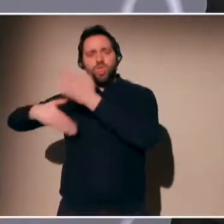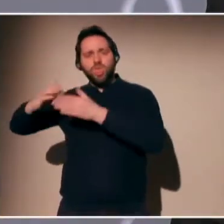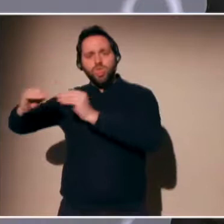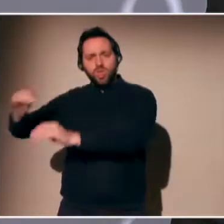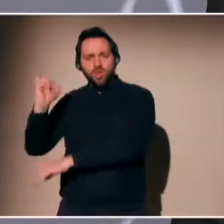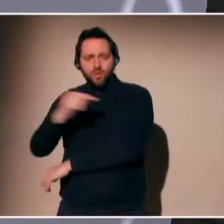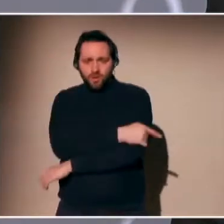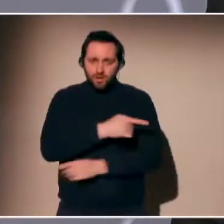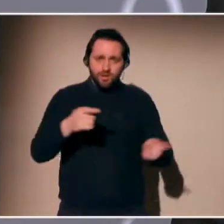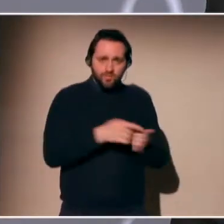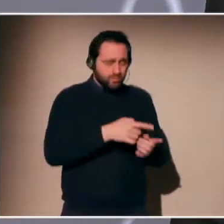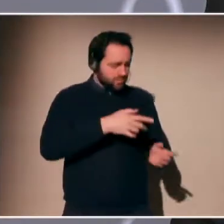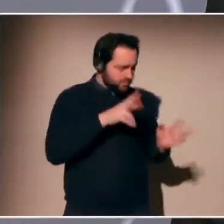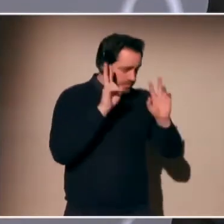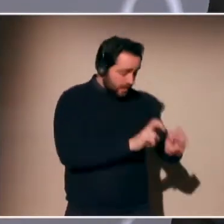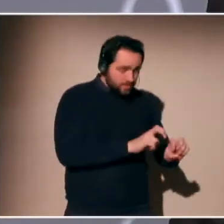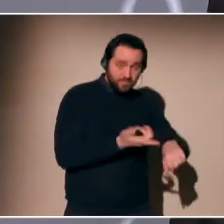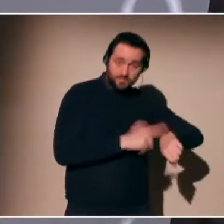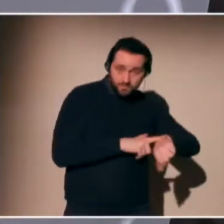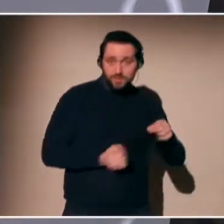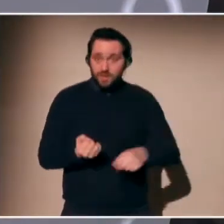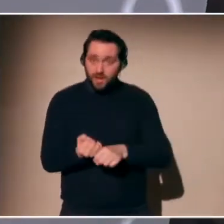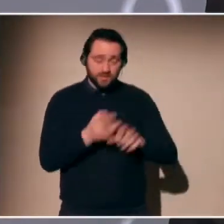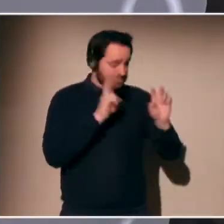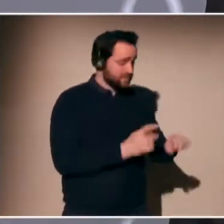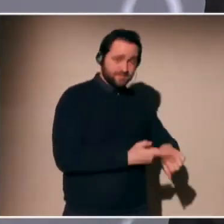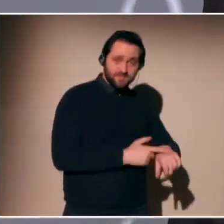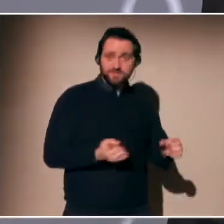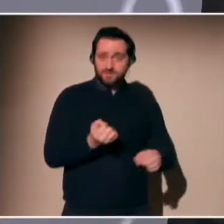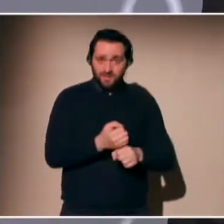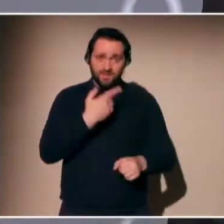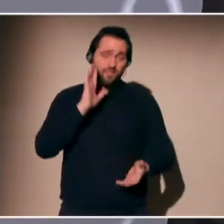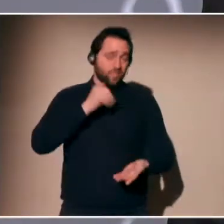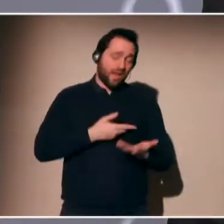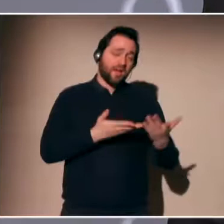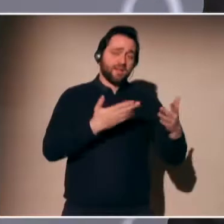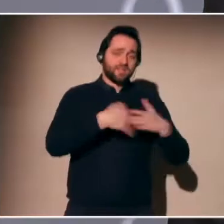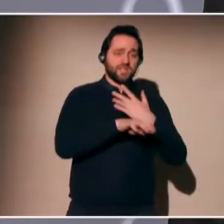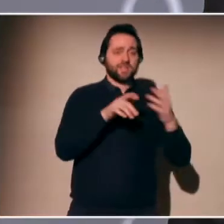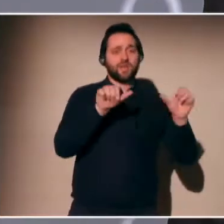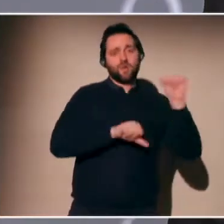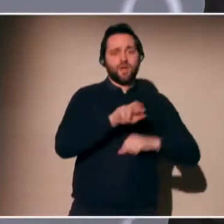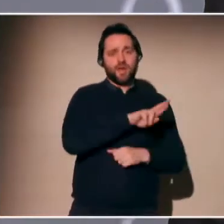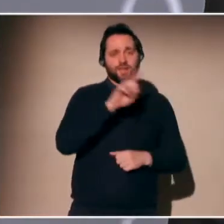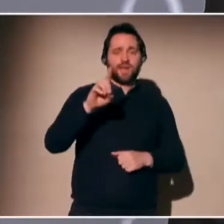transfers happen at a much faster than before. So